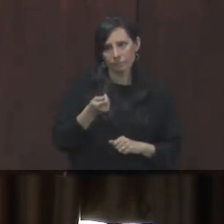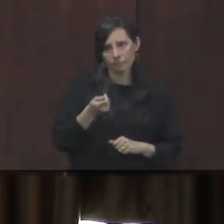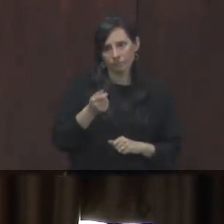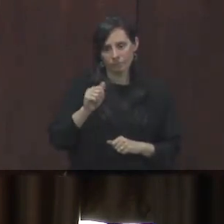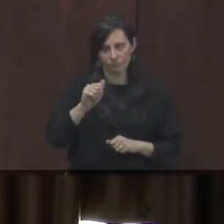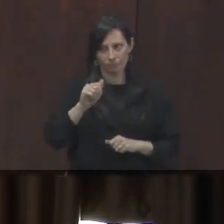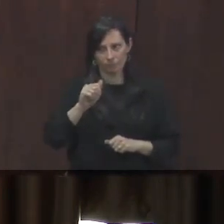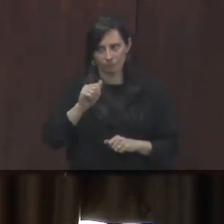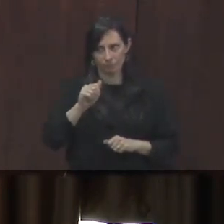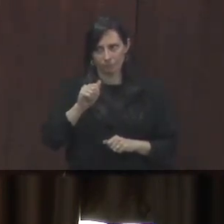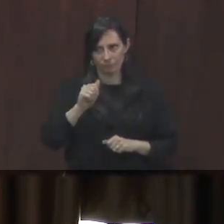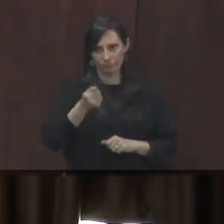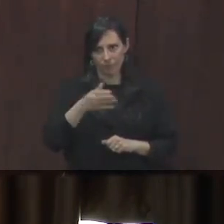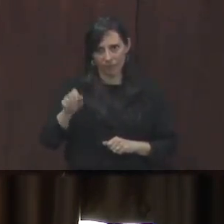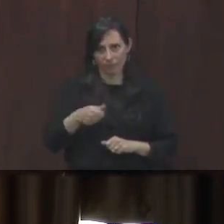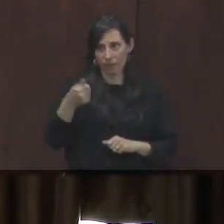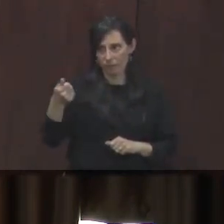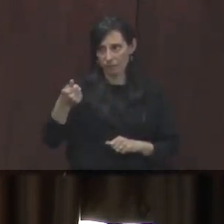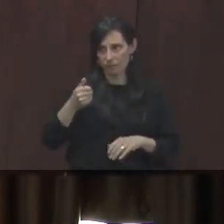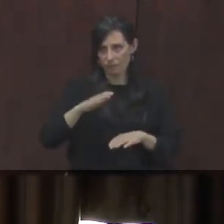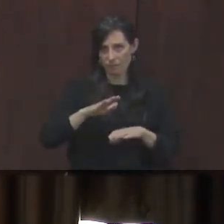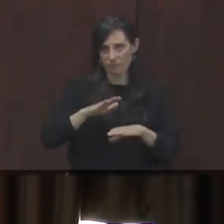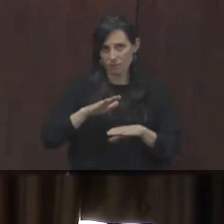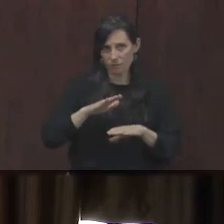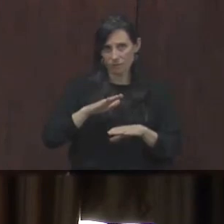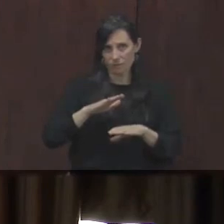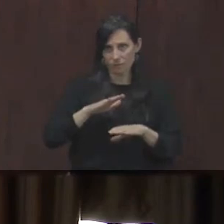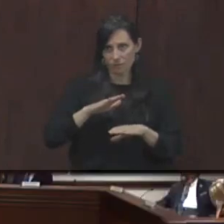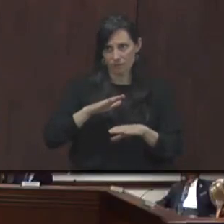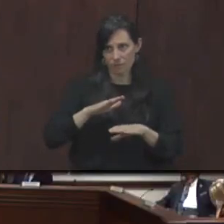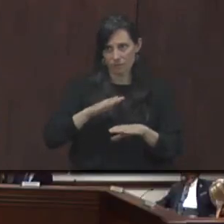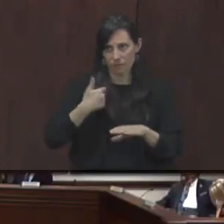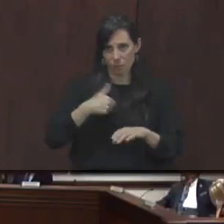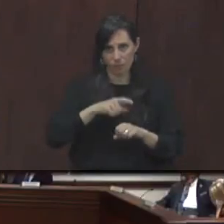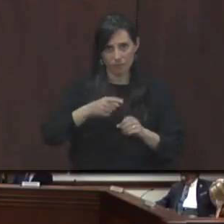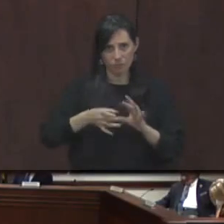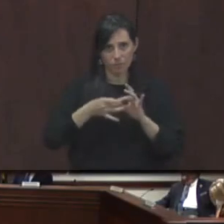realize we took more time on this, but I think it's just very important to get this. Anything else we need to cover on this today?